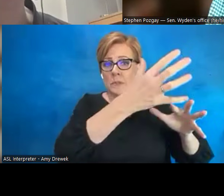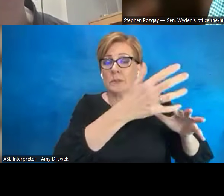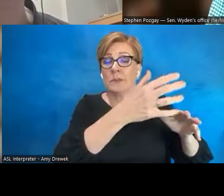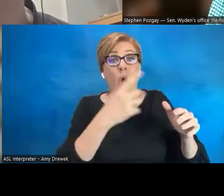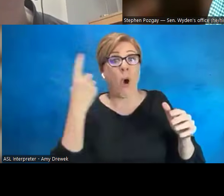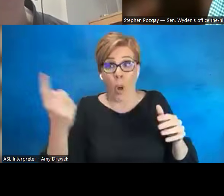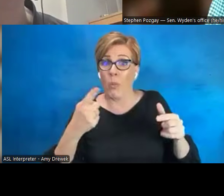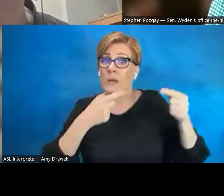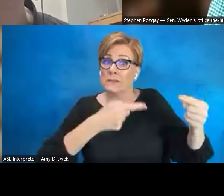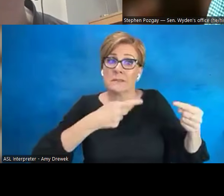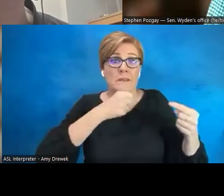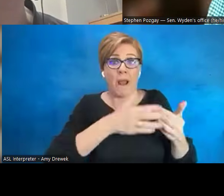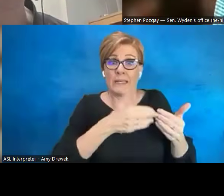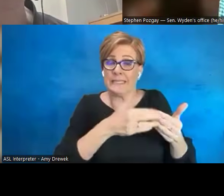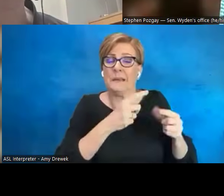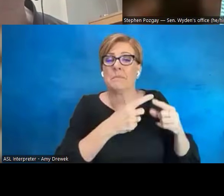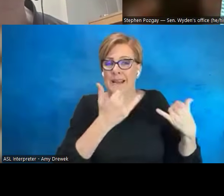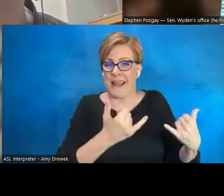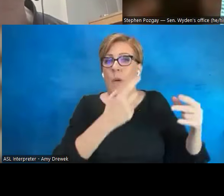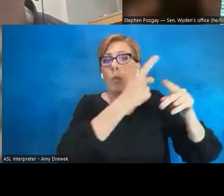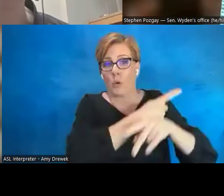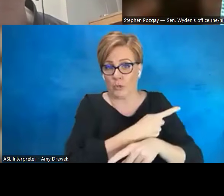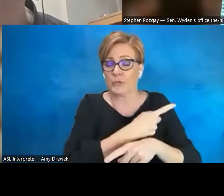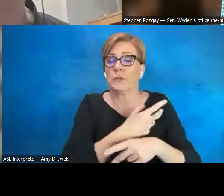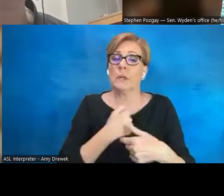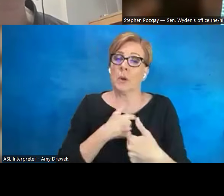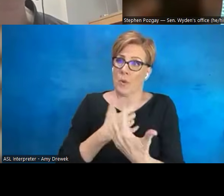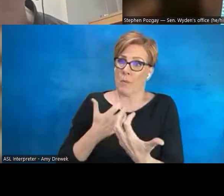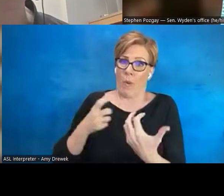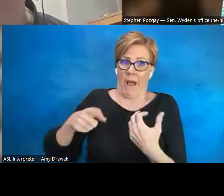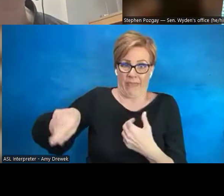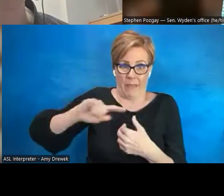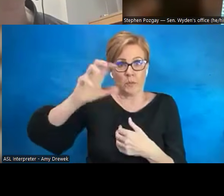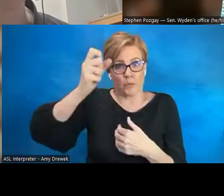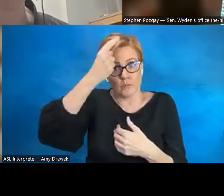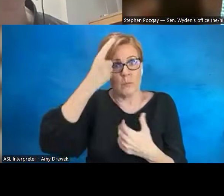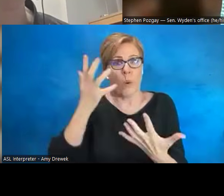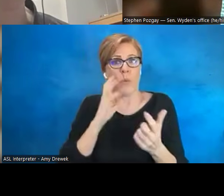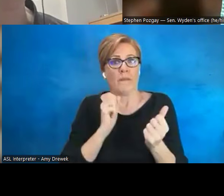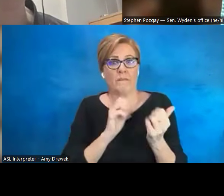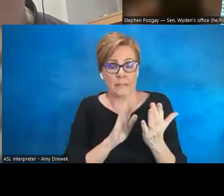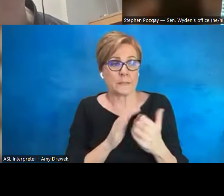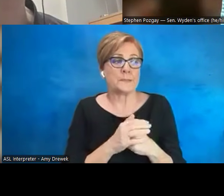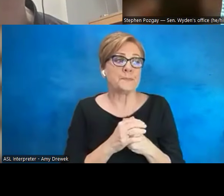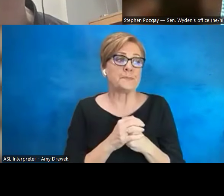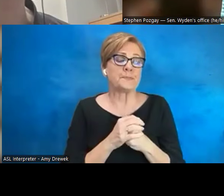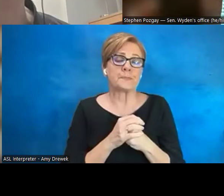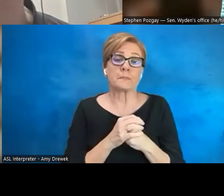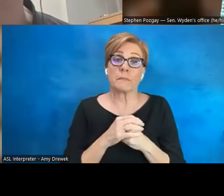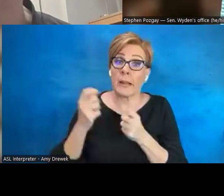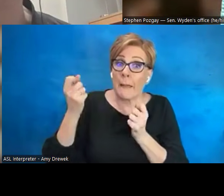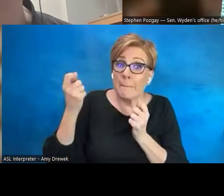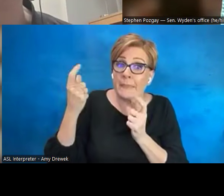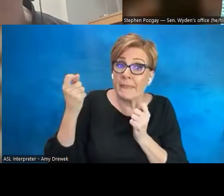a accurate understanding of what they're going to be facing. I think that empathizing with clients